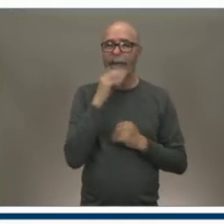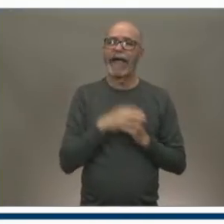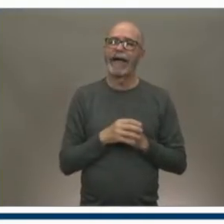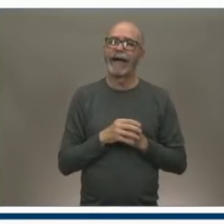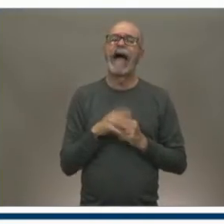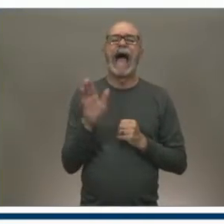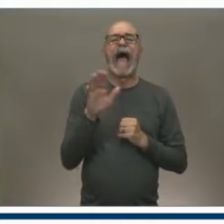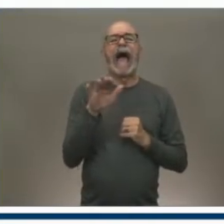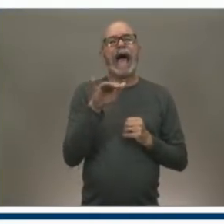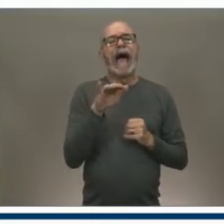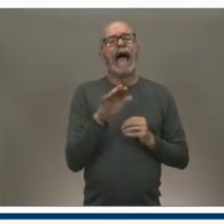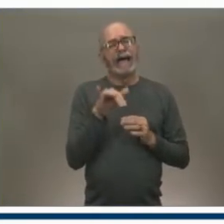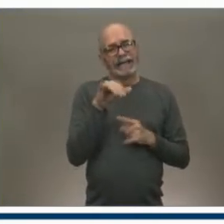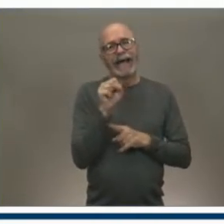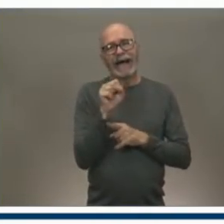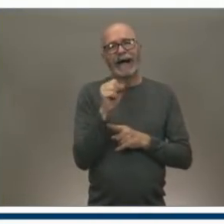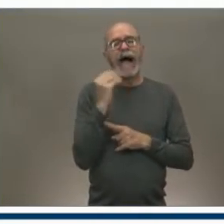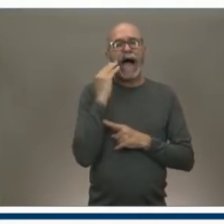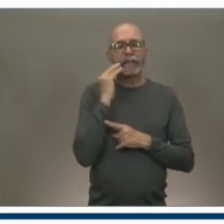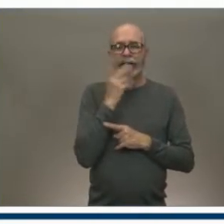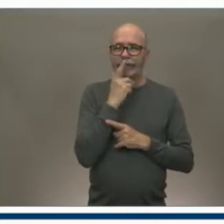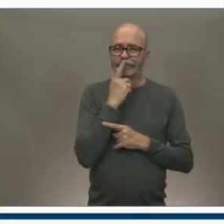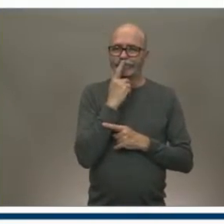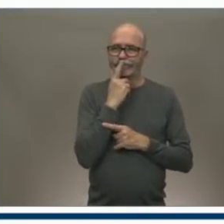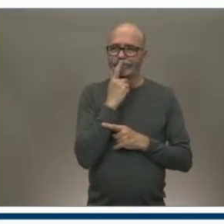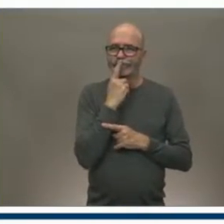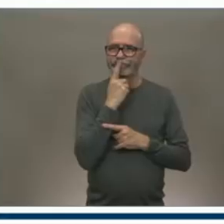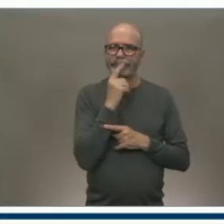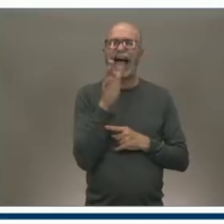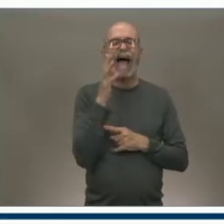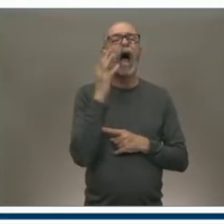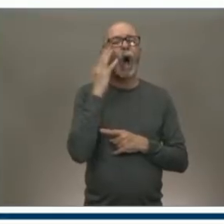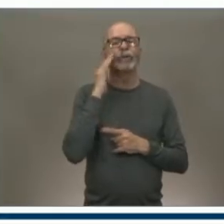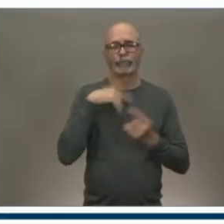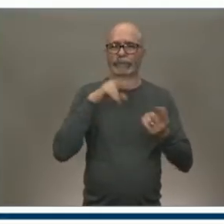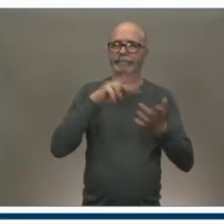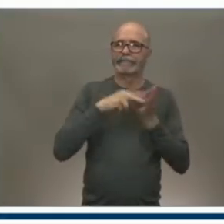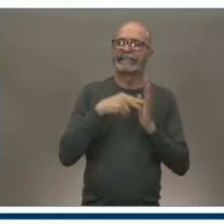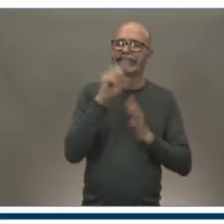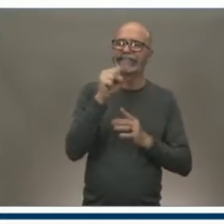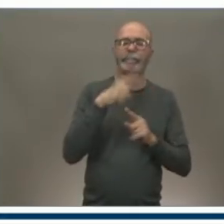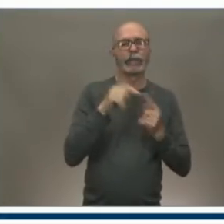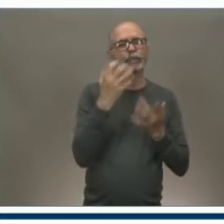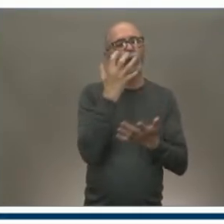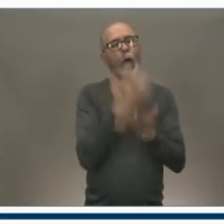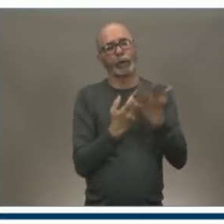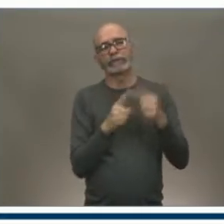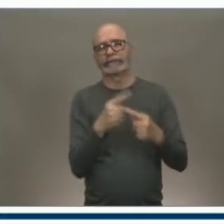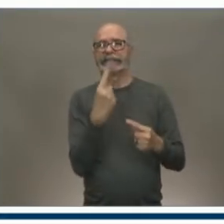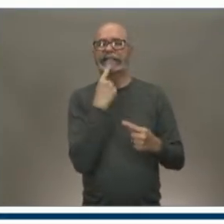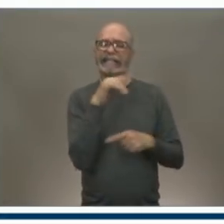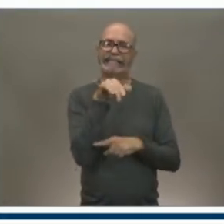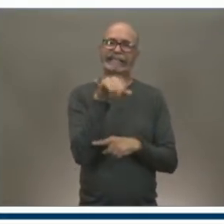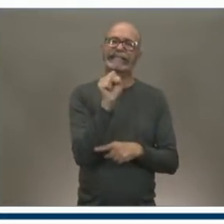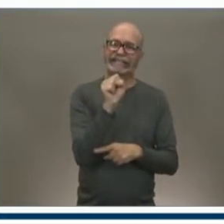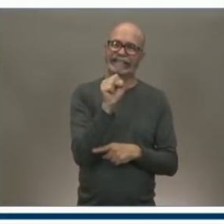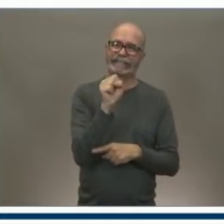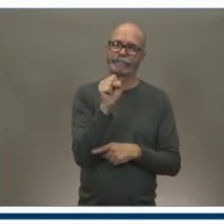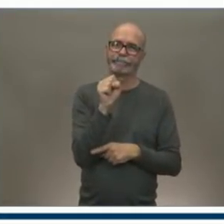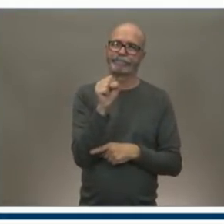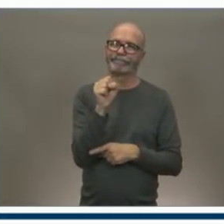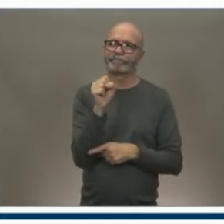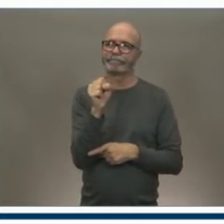you for that. I know it's early days yet, and we don't know what the vaccine numbers are going to look